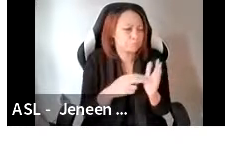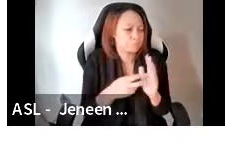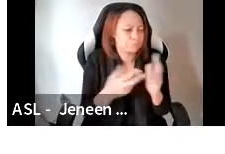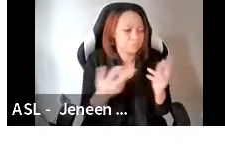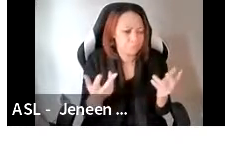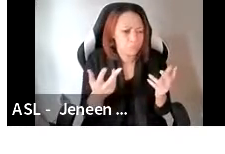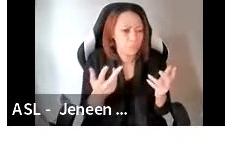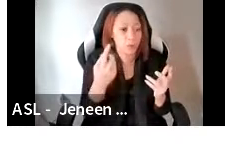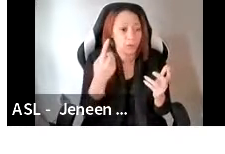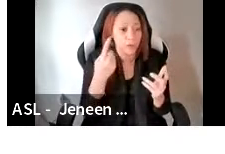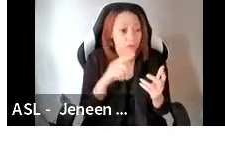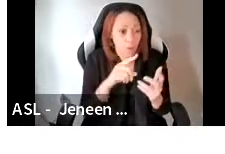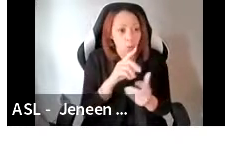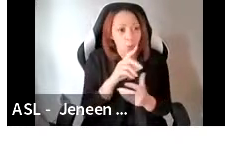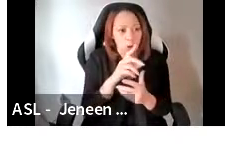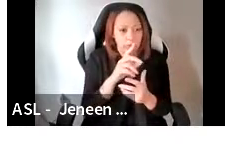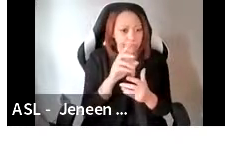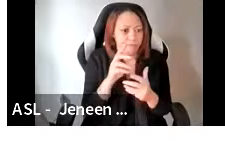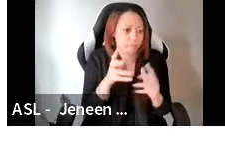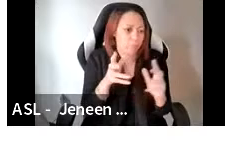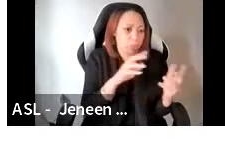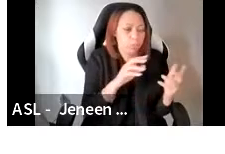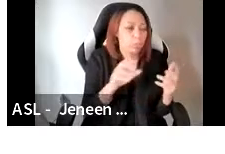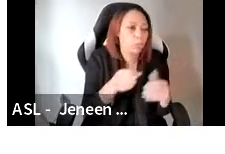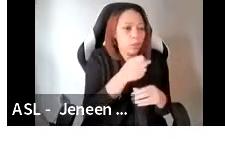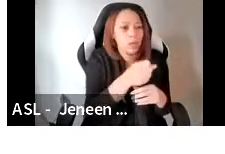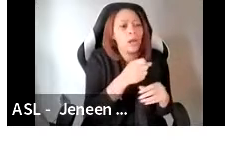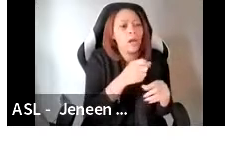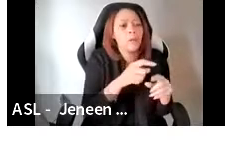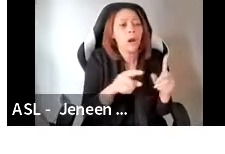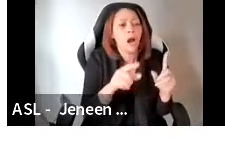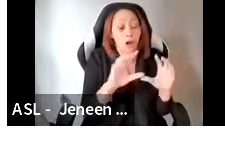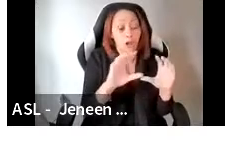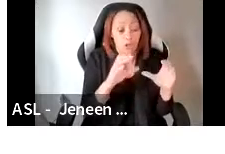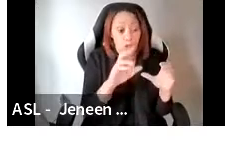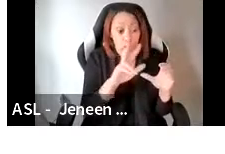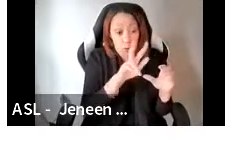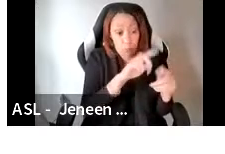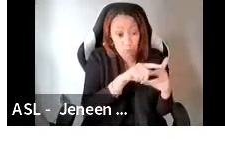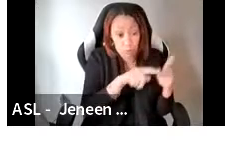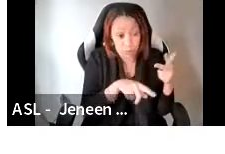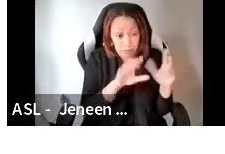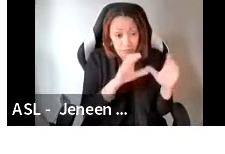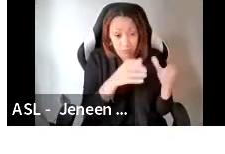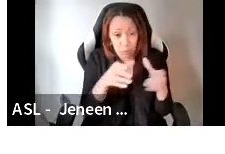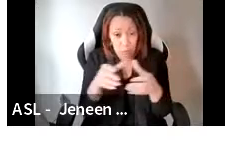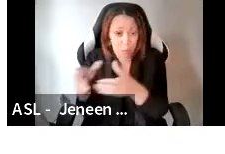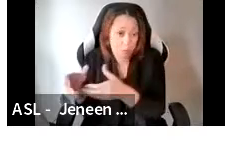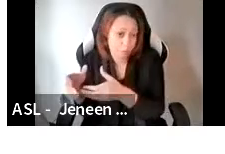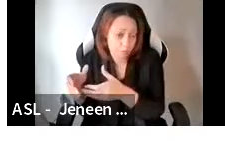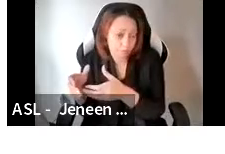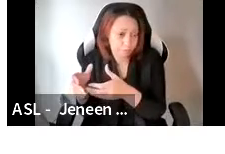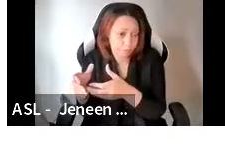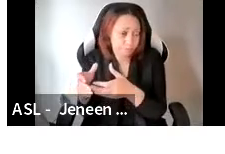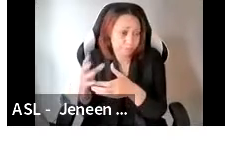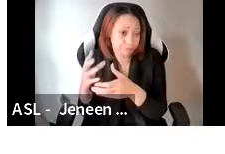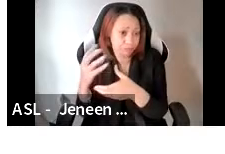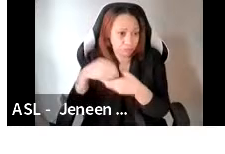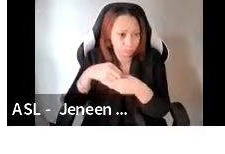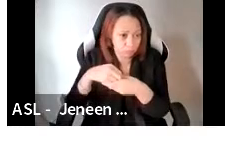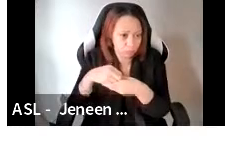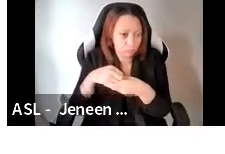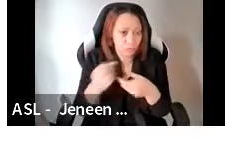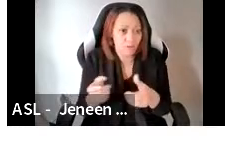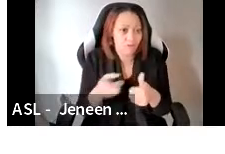for displacement? We know that there are three major categories of factors that contribute to risk of displacement. The